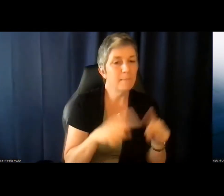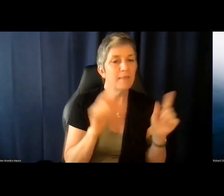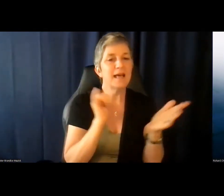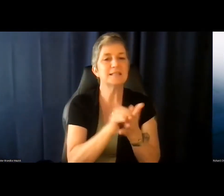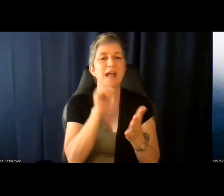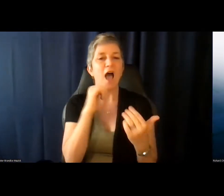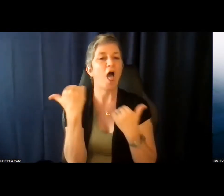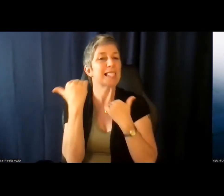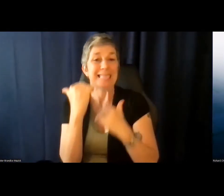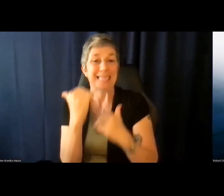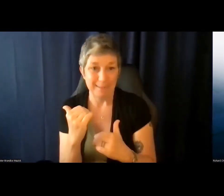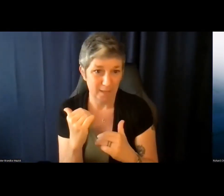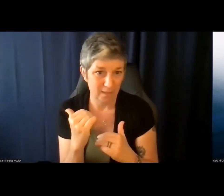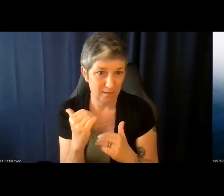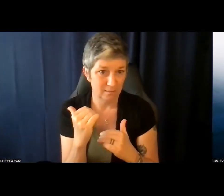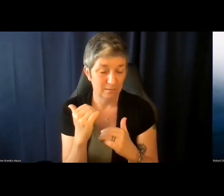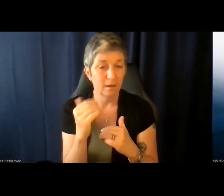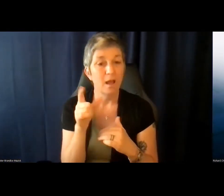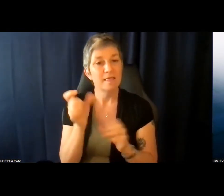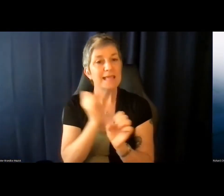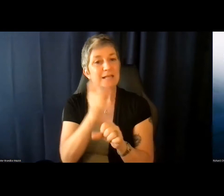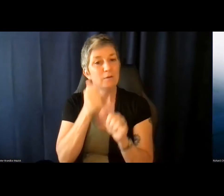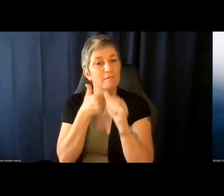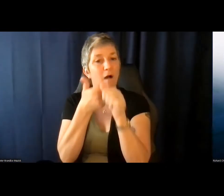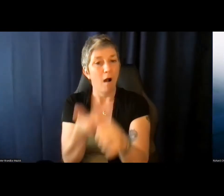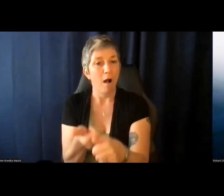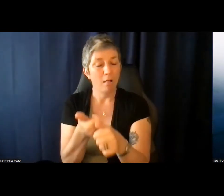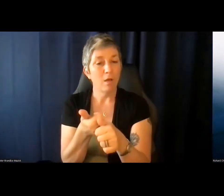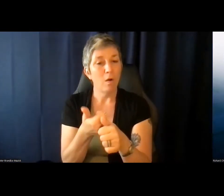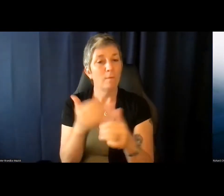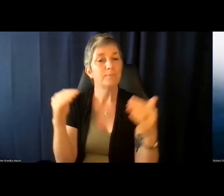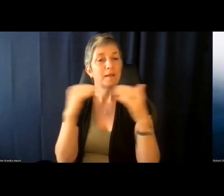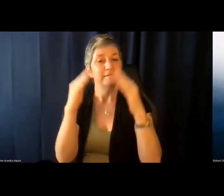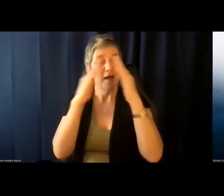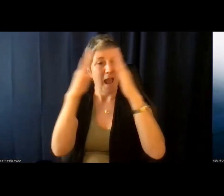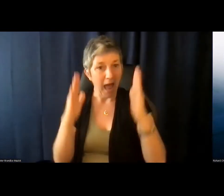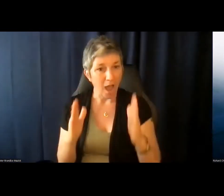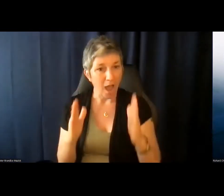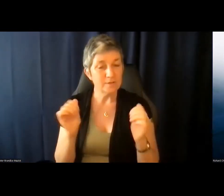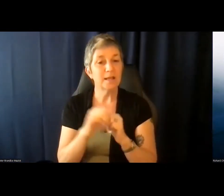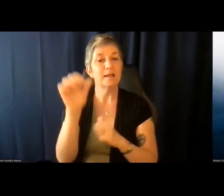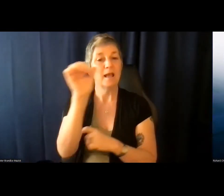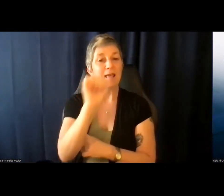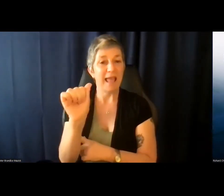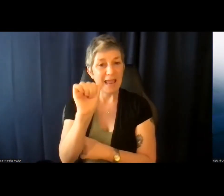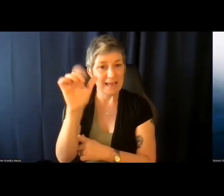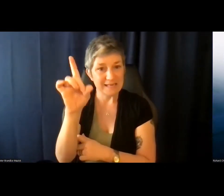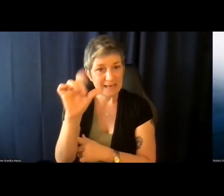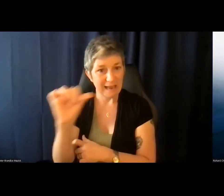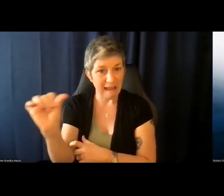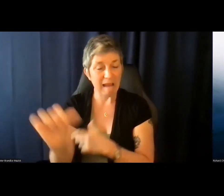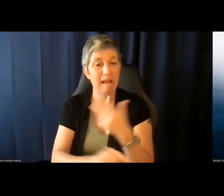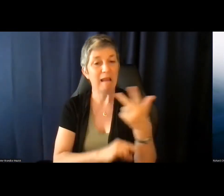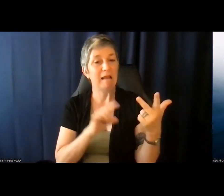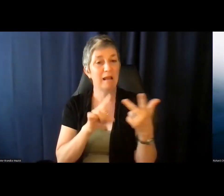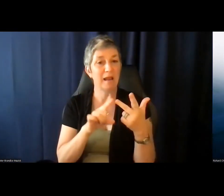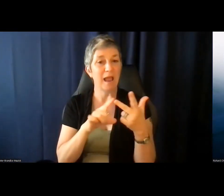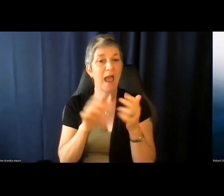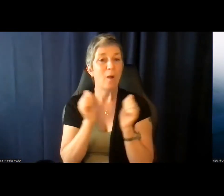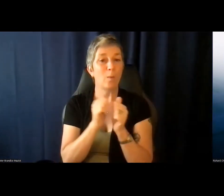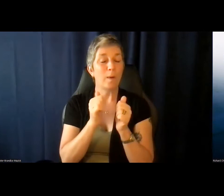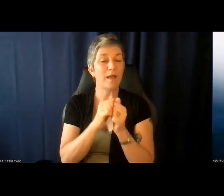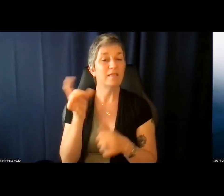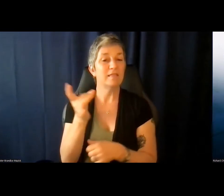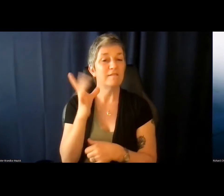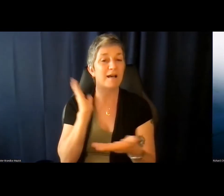that they need to ensure that they're complying with fair housing, with the Americans with the Disabilities Act, and with the Violence Against